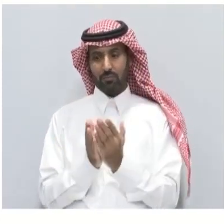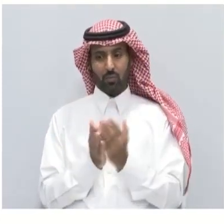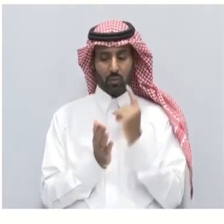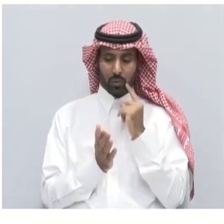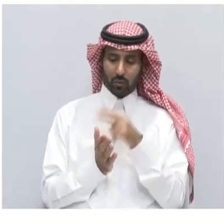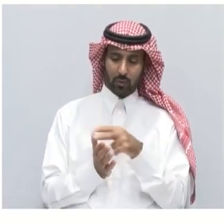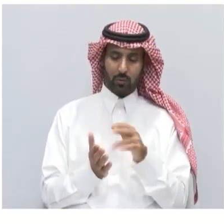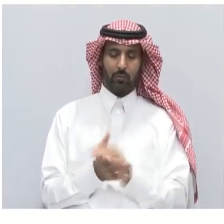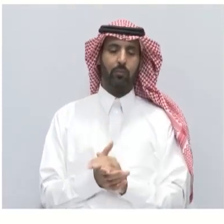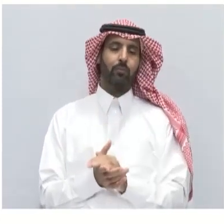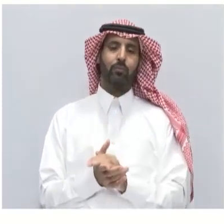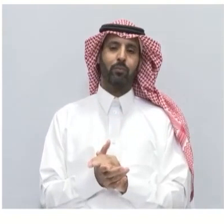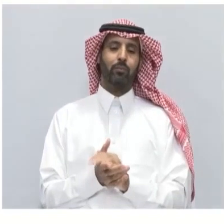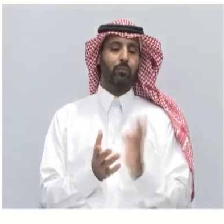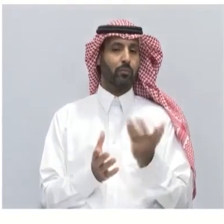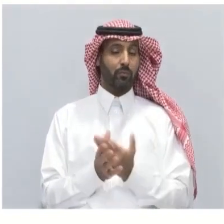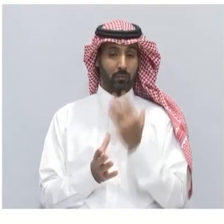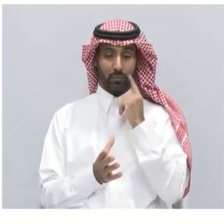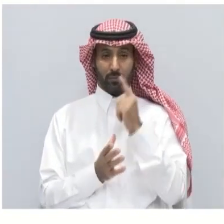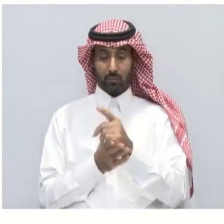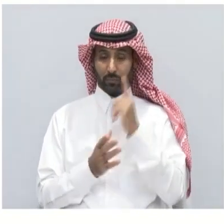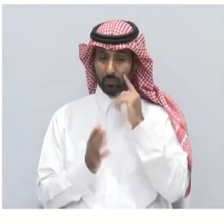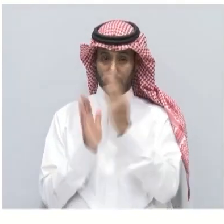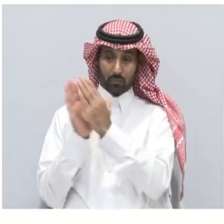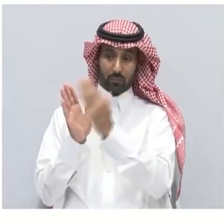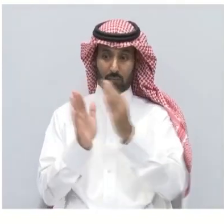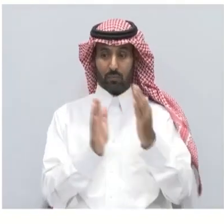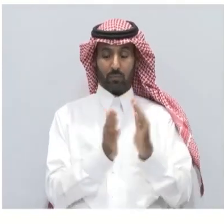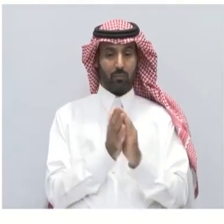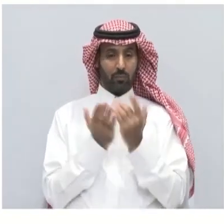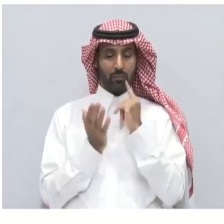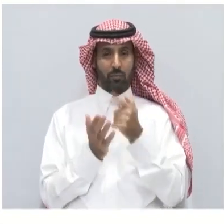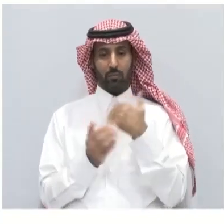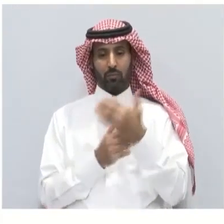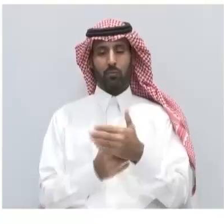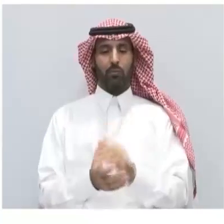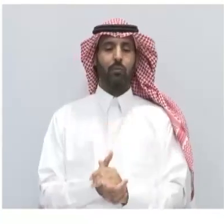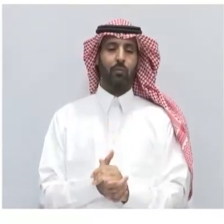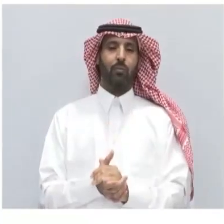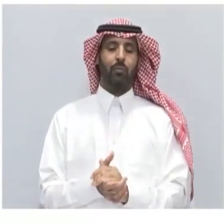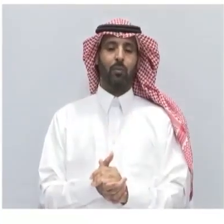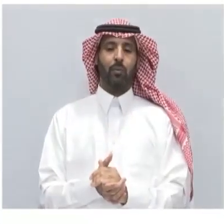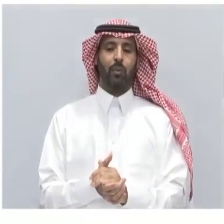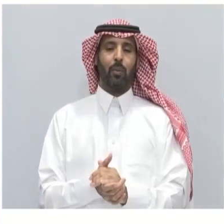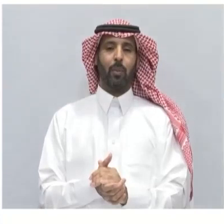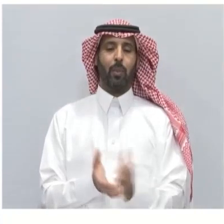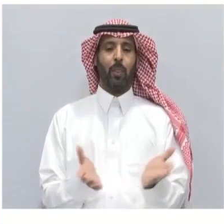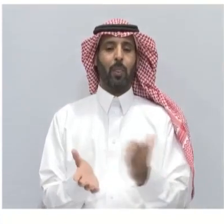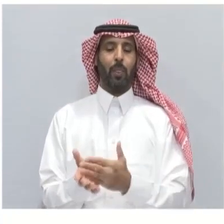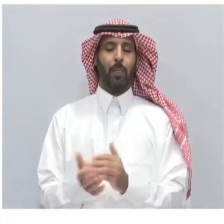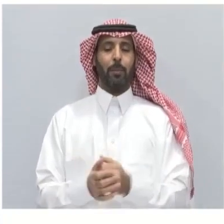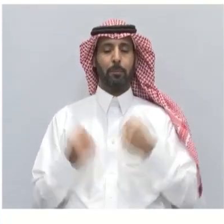other people in the library. Once you are in the library, try to not to be noisy. Here's the